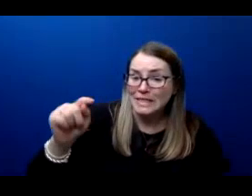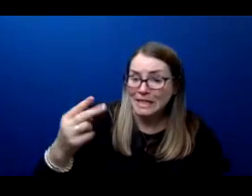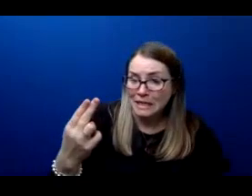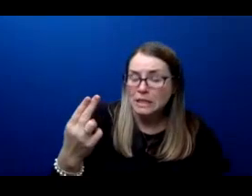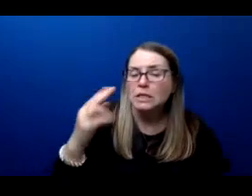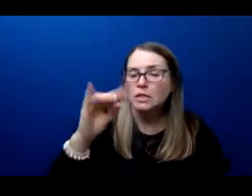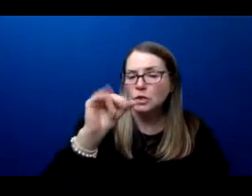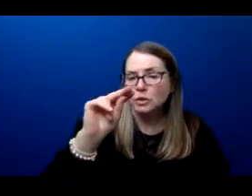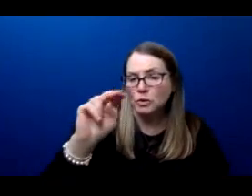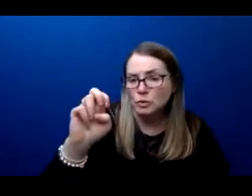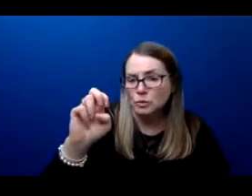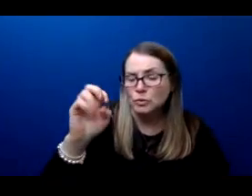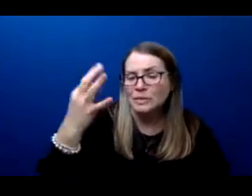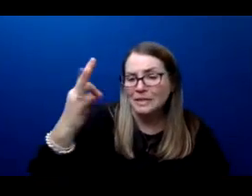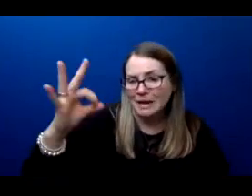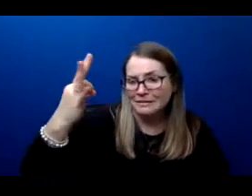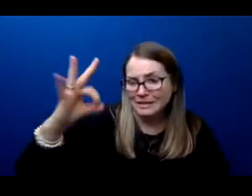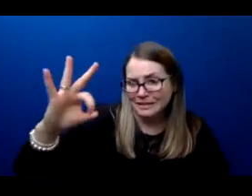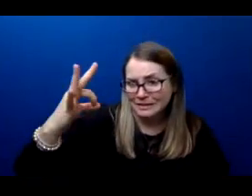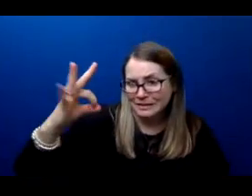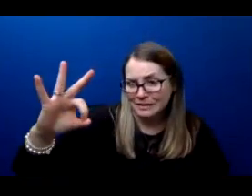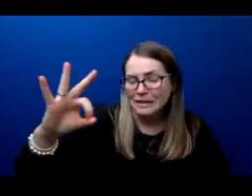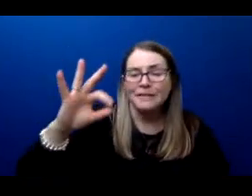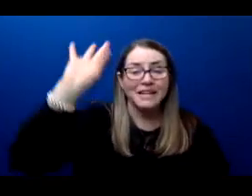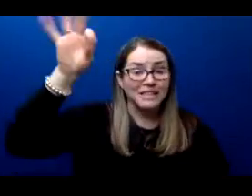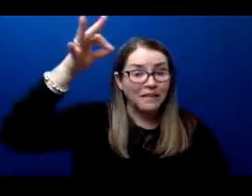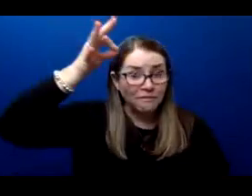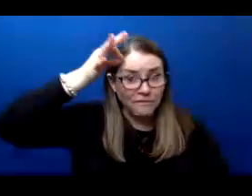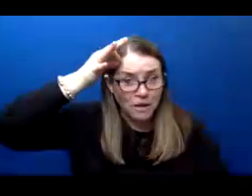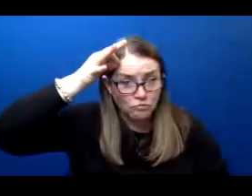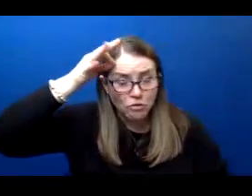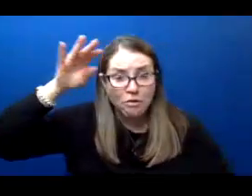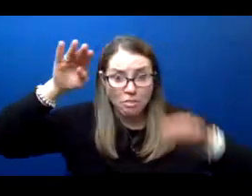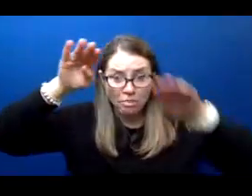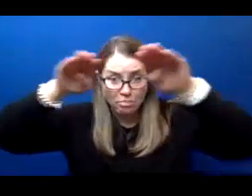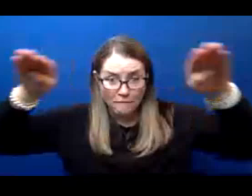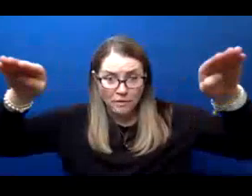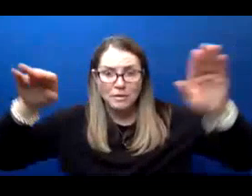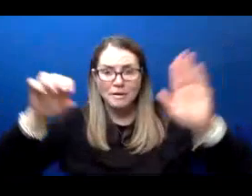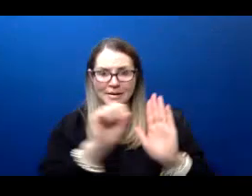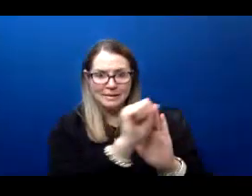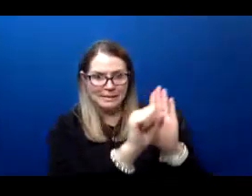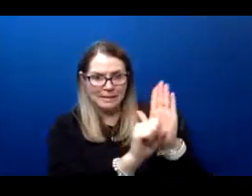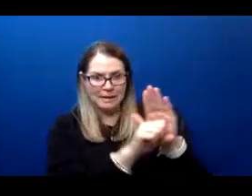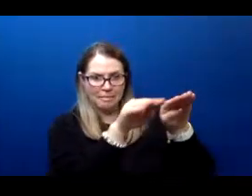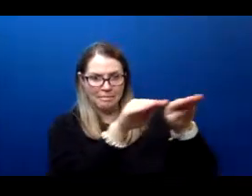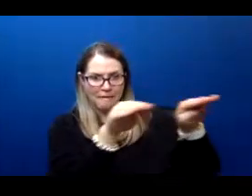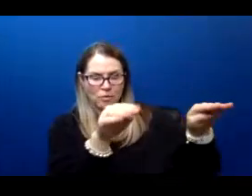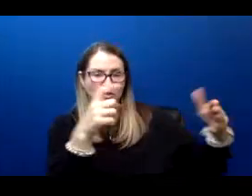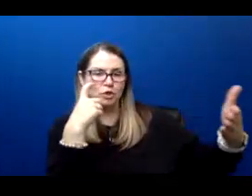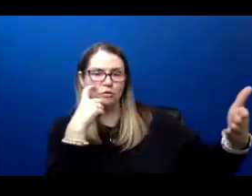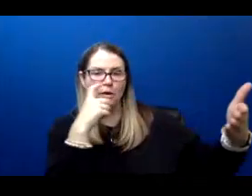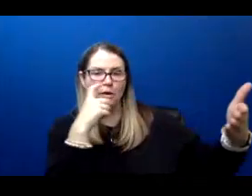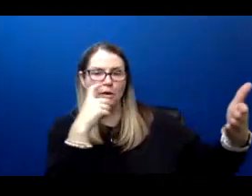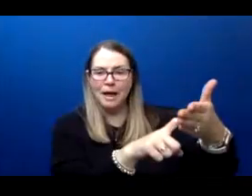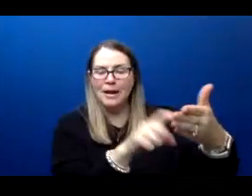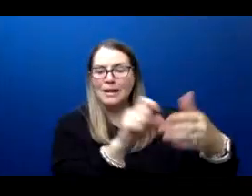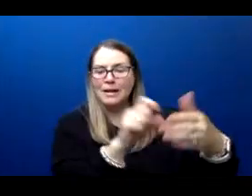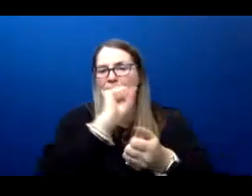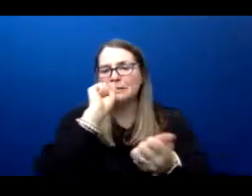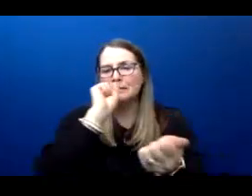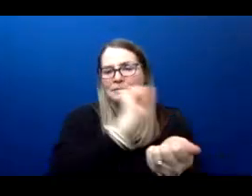this month on the 19th, both federally and at the state level. This is recognized and it celebrates the ending of slavery as